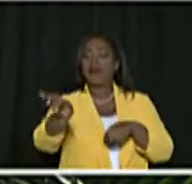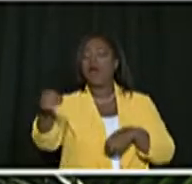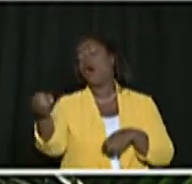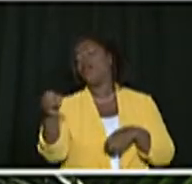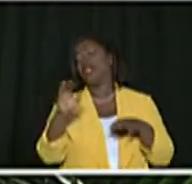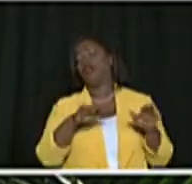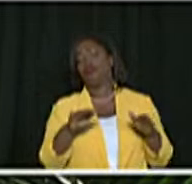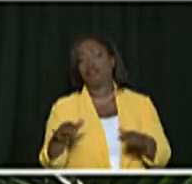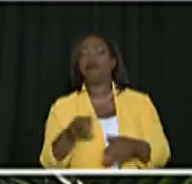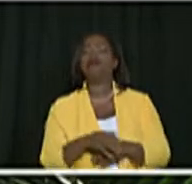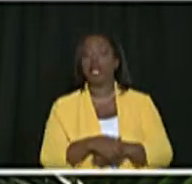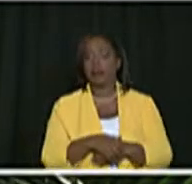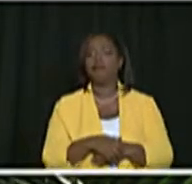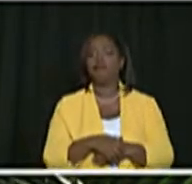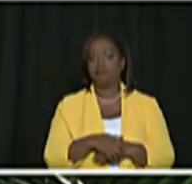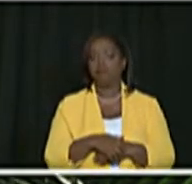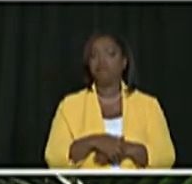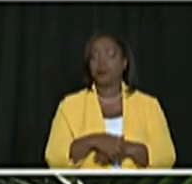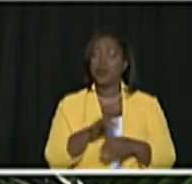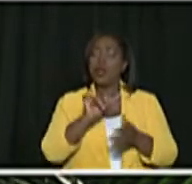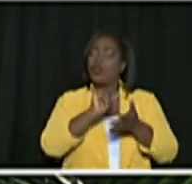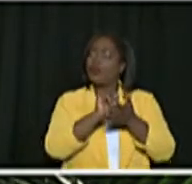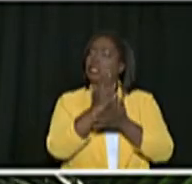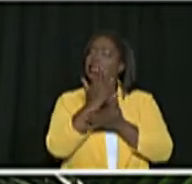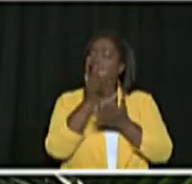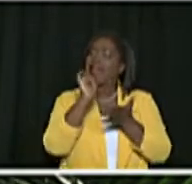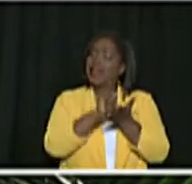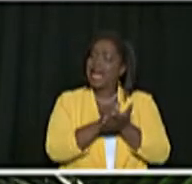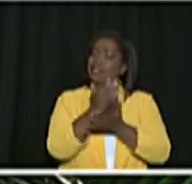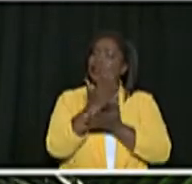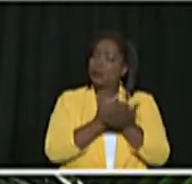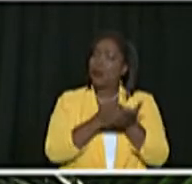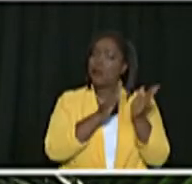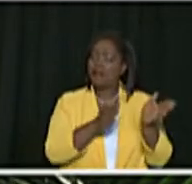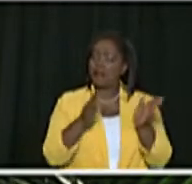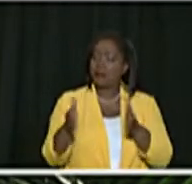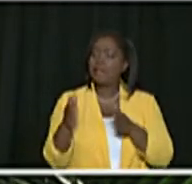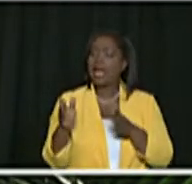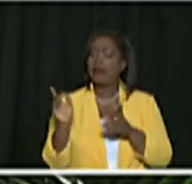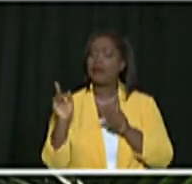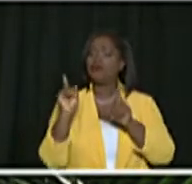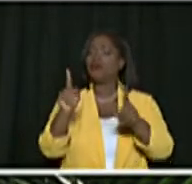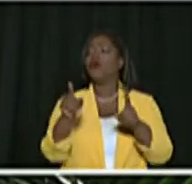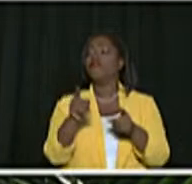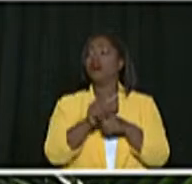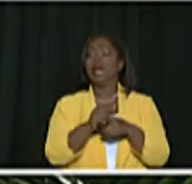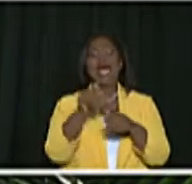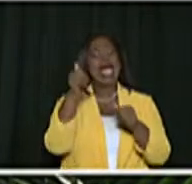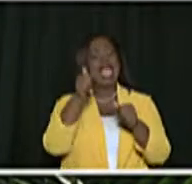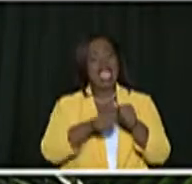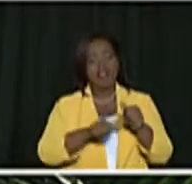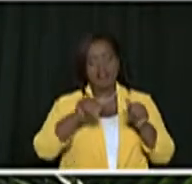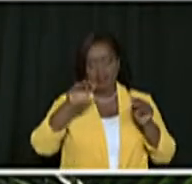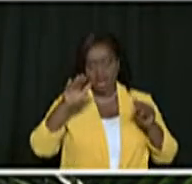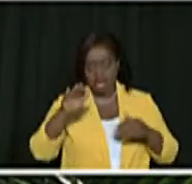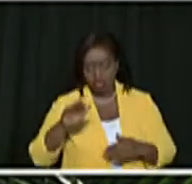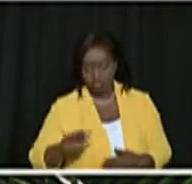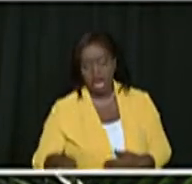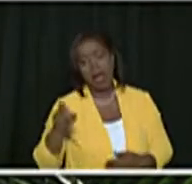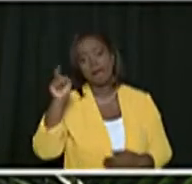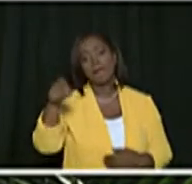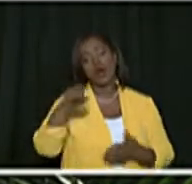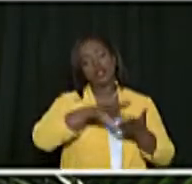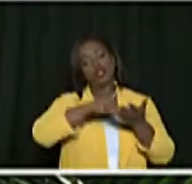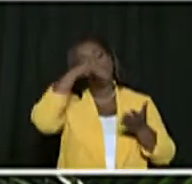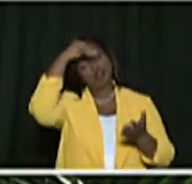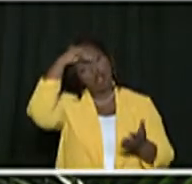going forward to ensure that every child must learn, every child will learn. In the final analysis, Dervon, an education